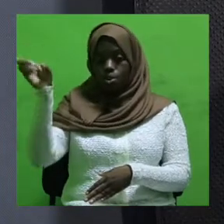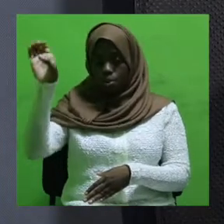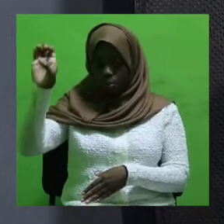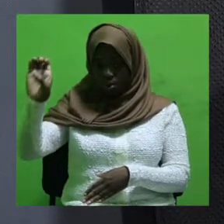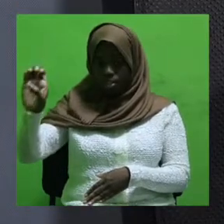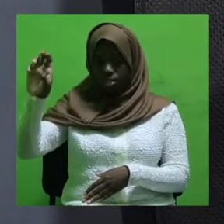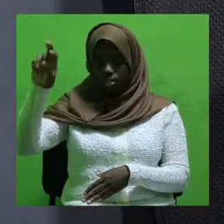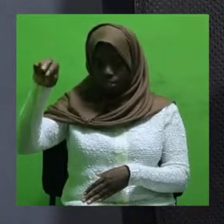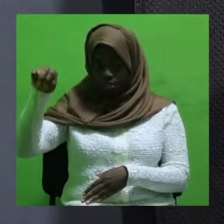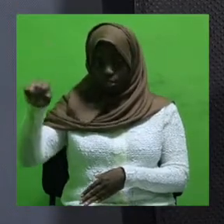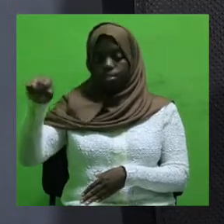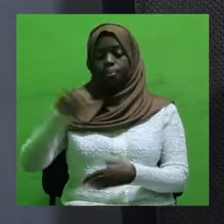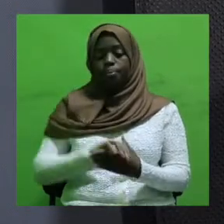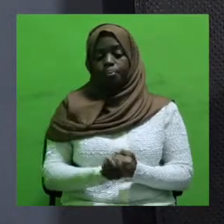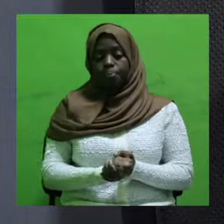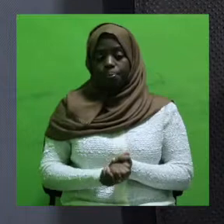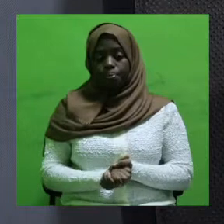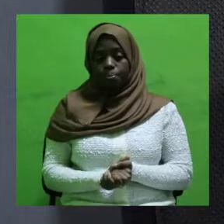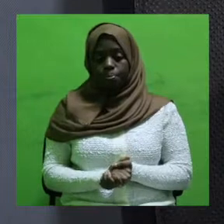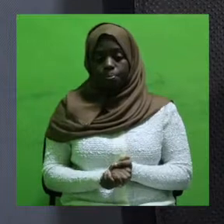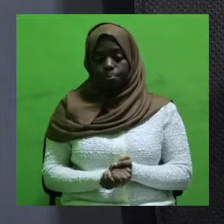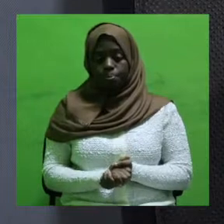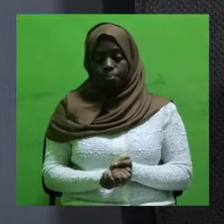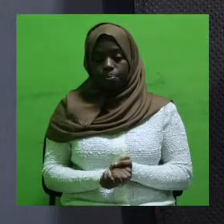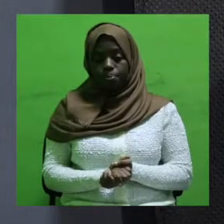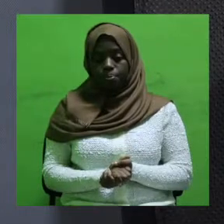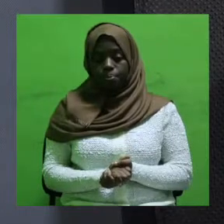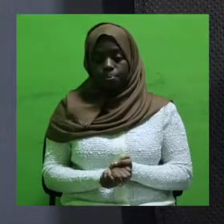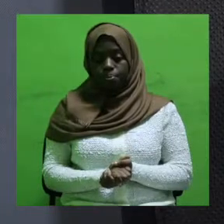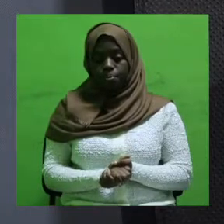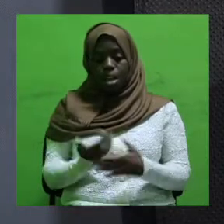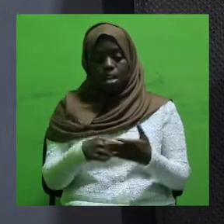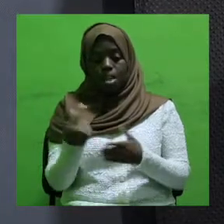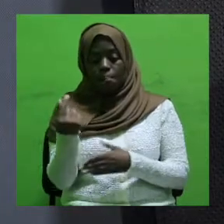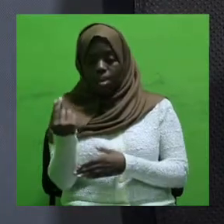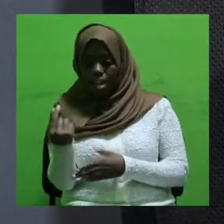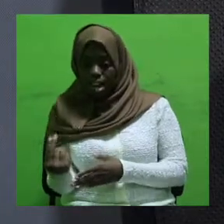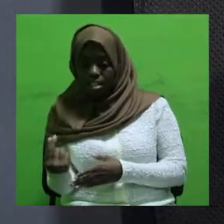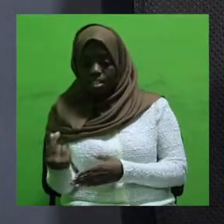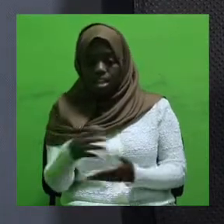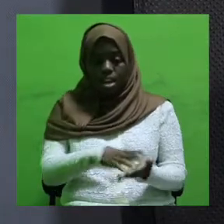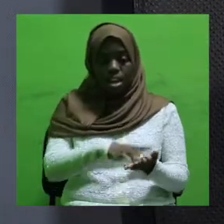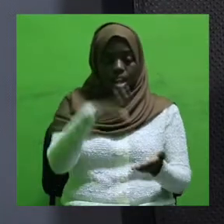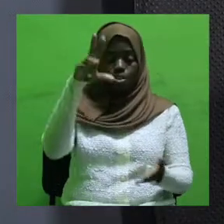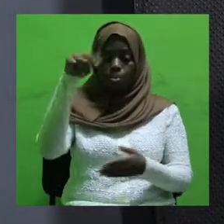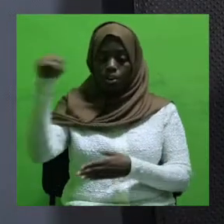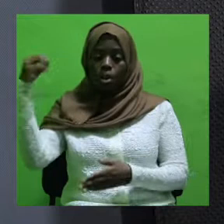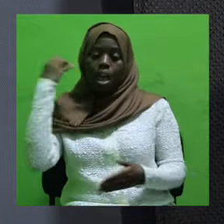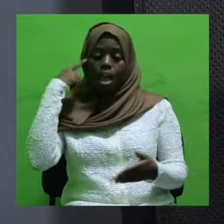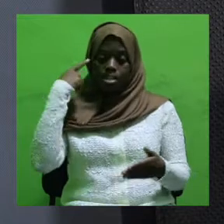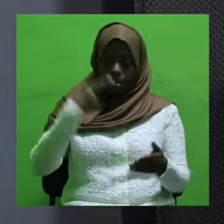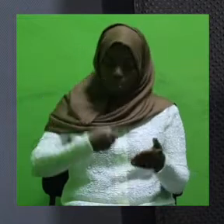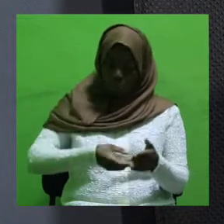what is produced after ultrafiltration. So ultrafiltration just means the filtering of the blood, in which larger molecules